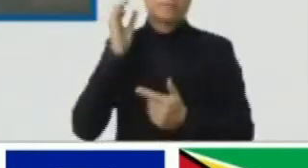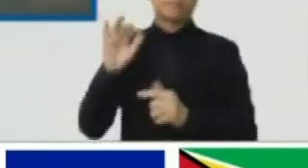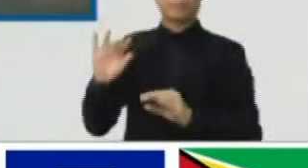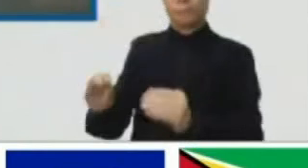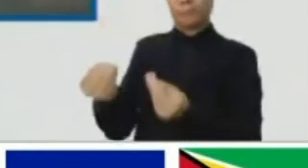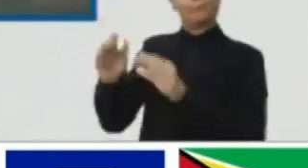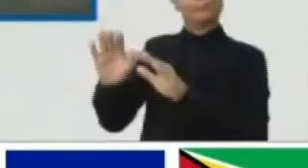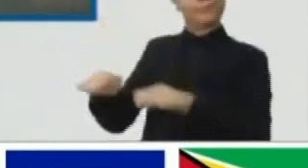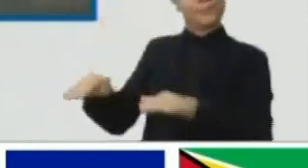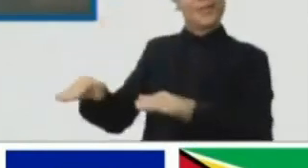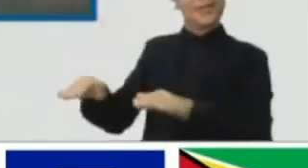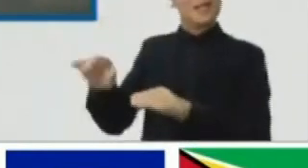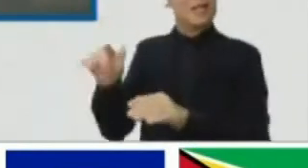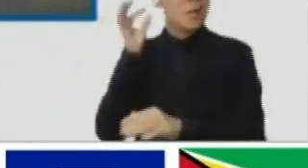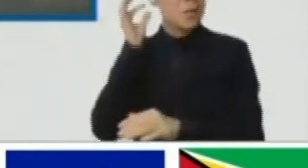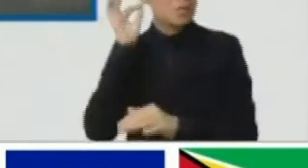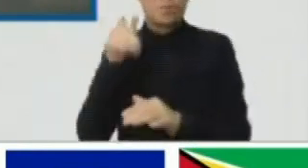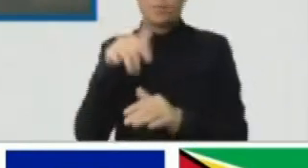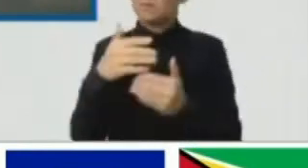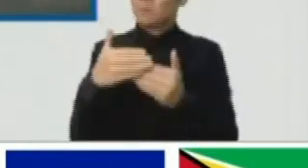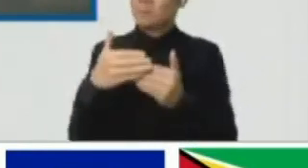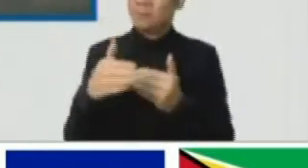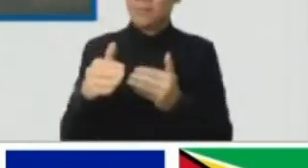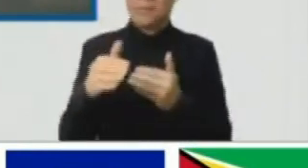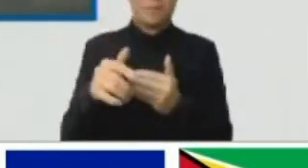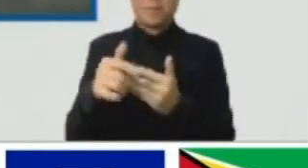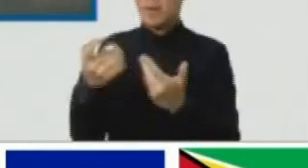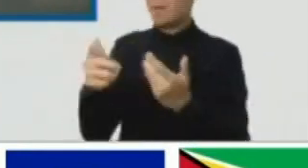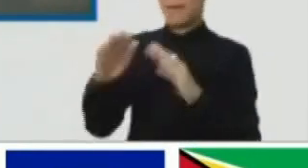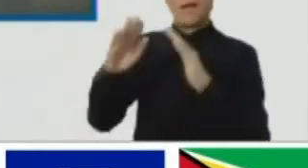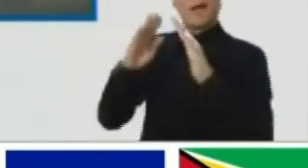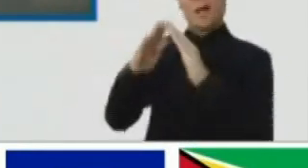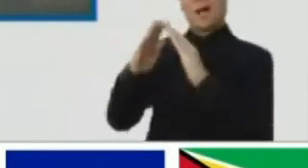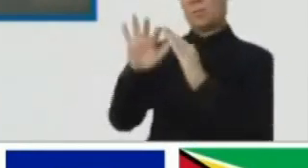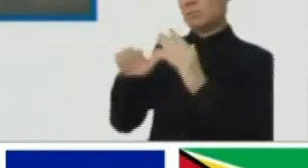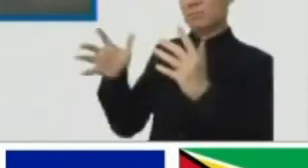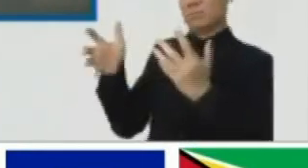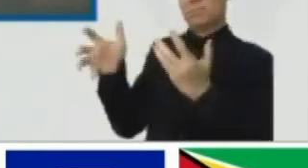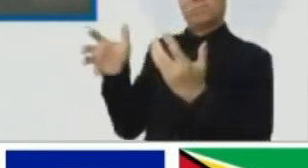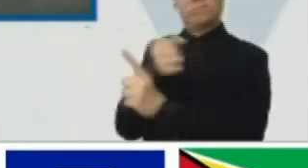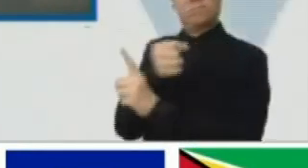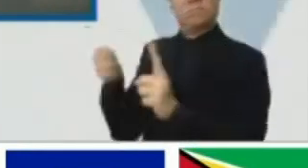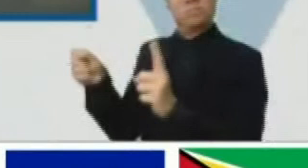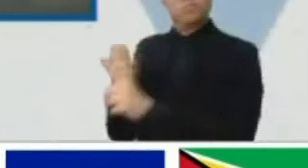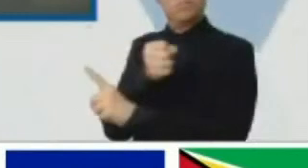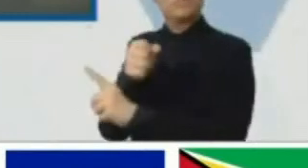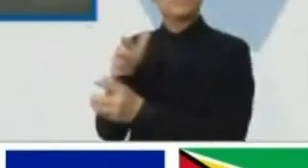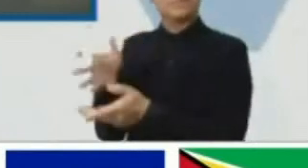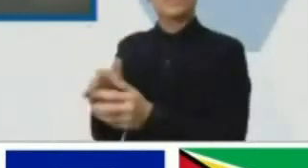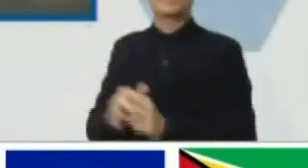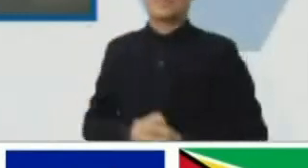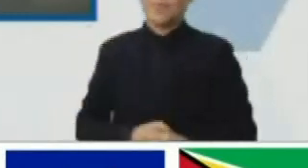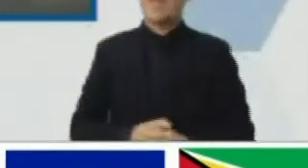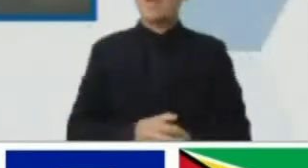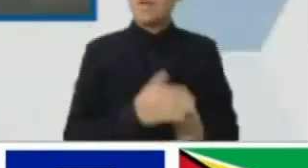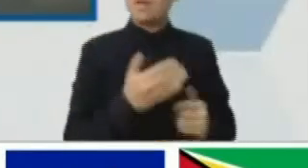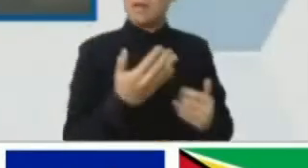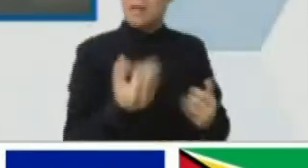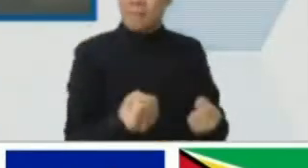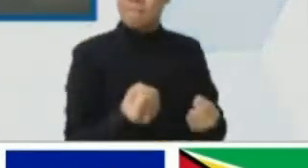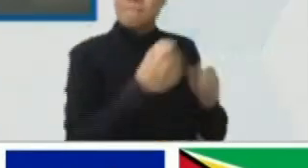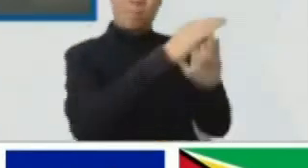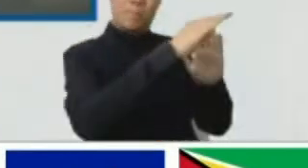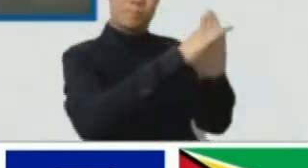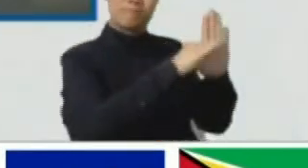by post-disaster violence and abuse in shelters. There are international guidelines and, in many cases,